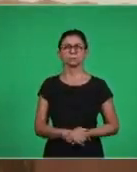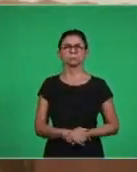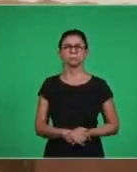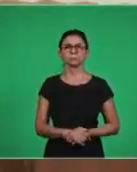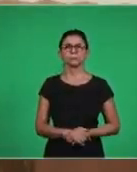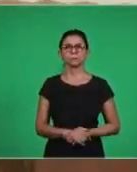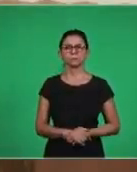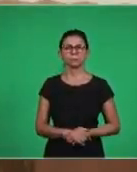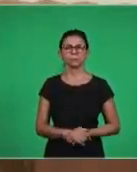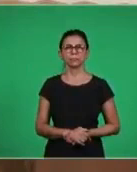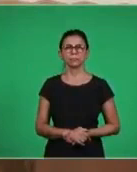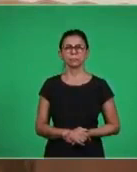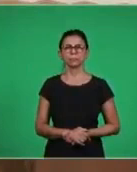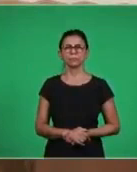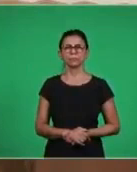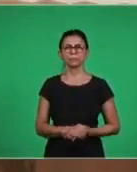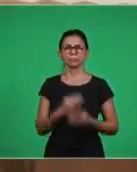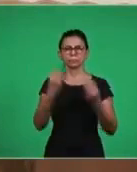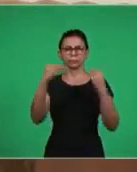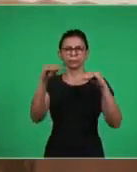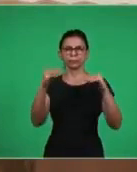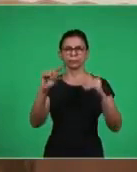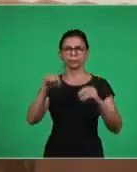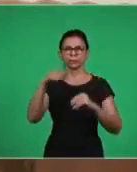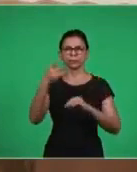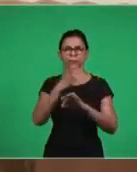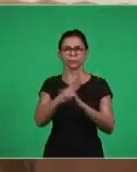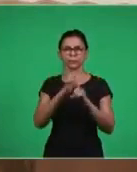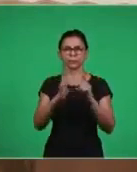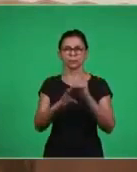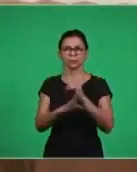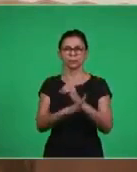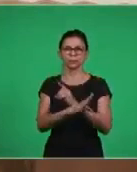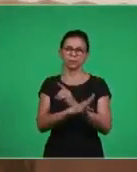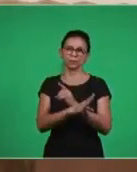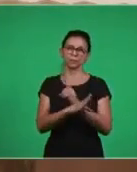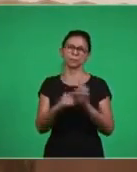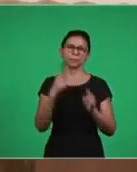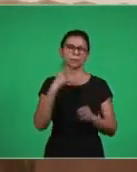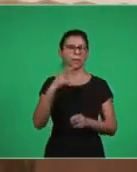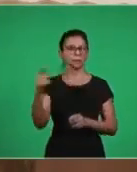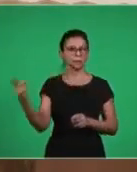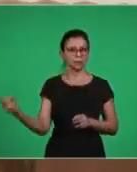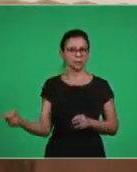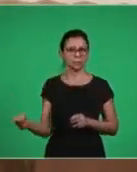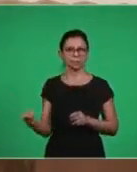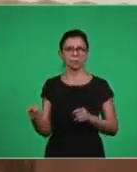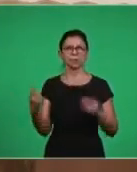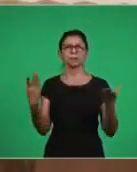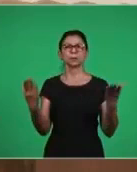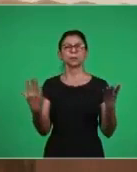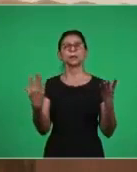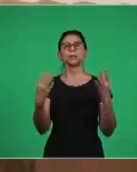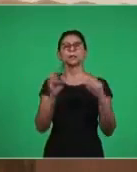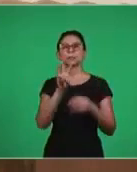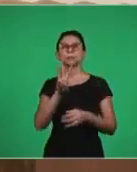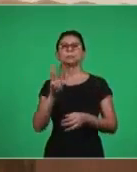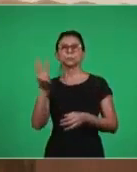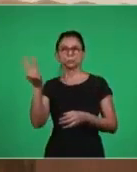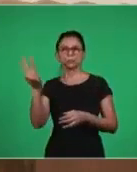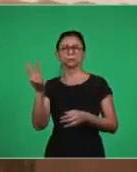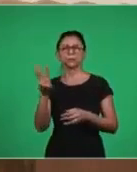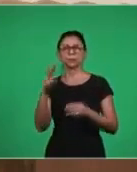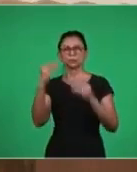going to be shared with the brethren in the coming Sunday school and throughout this week published on the site of Radio